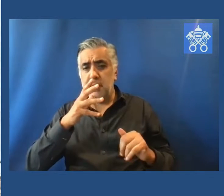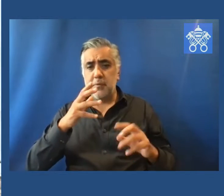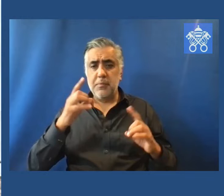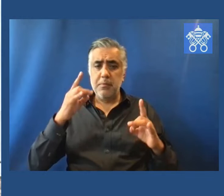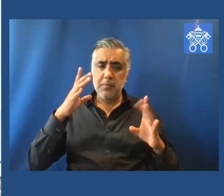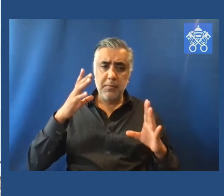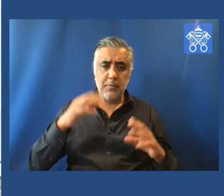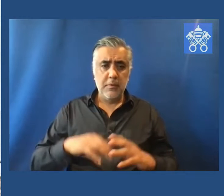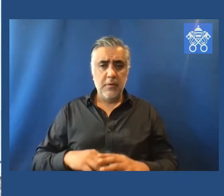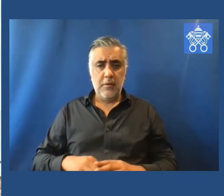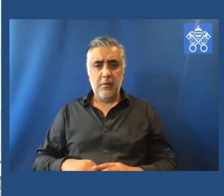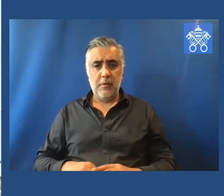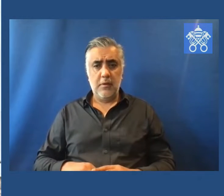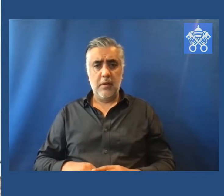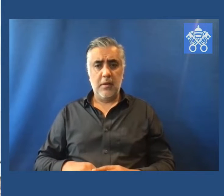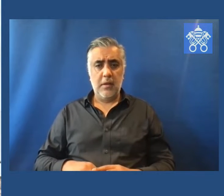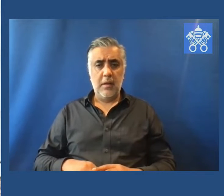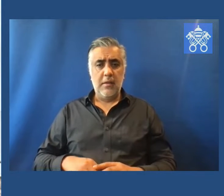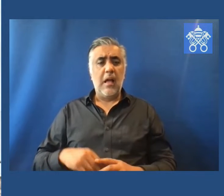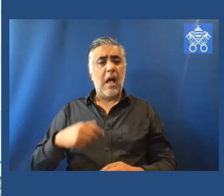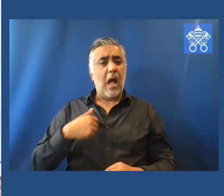people and pregnant mothers.